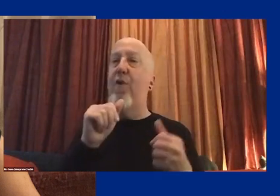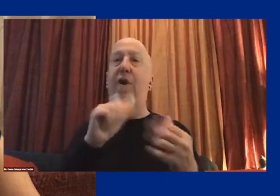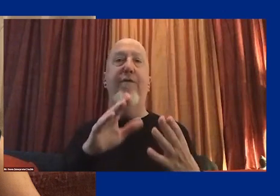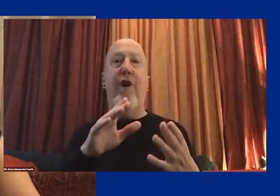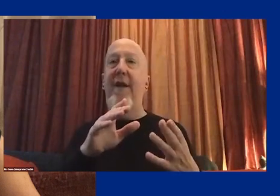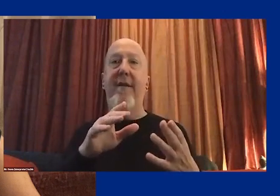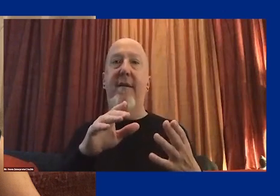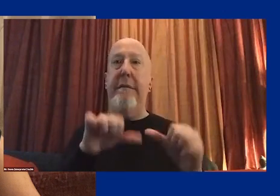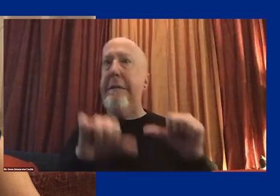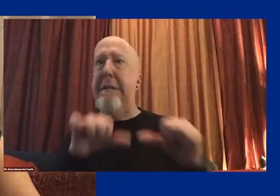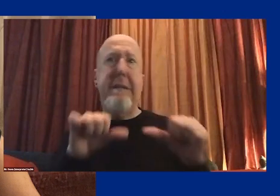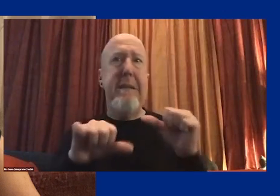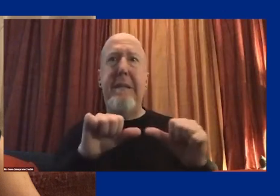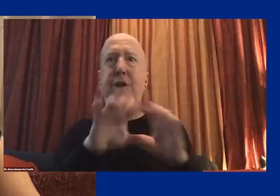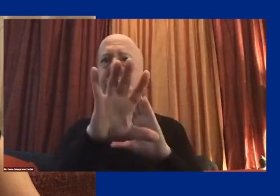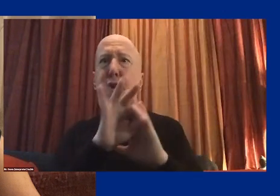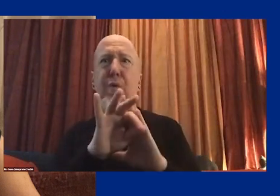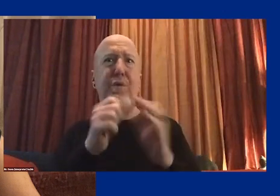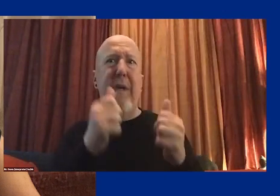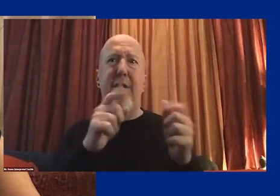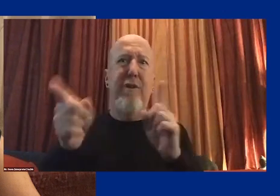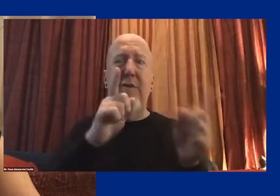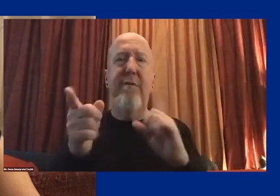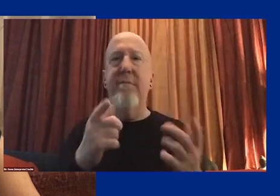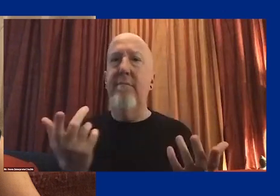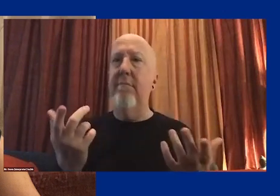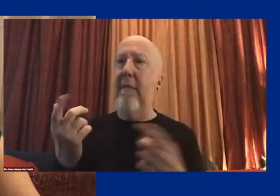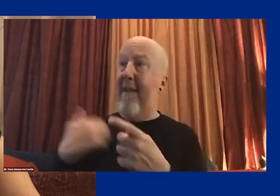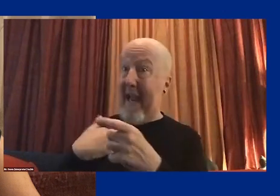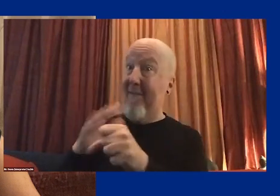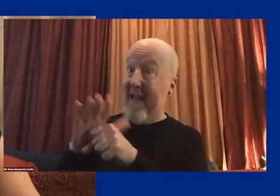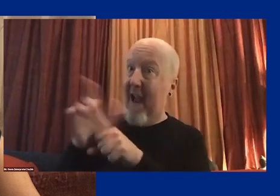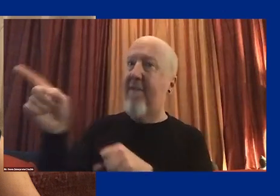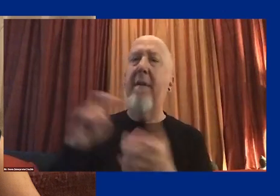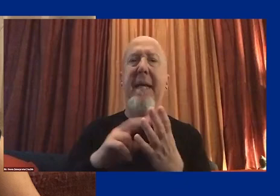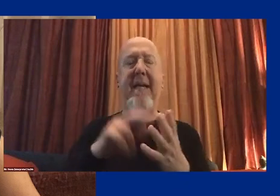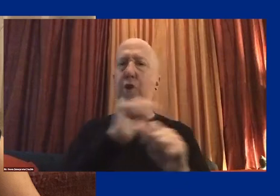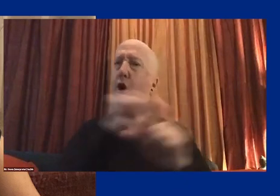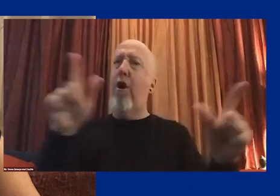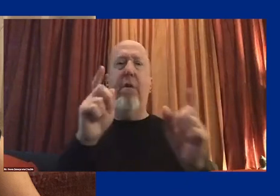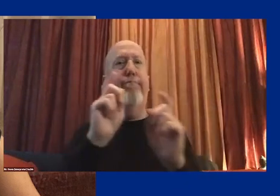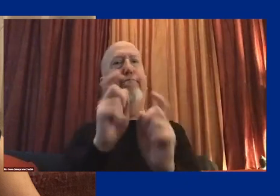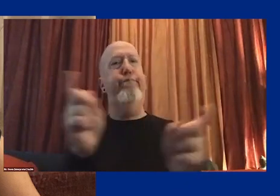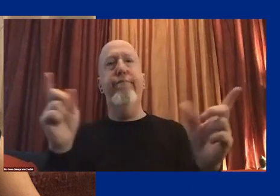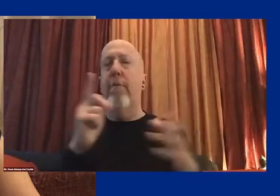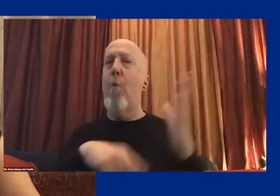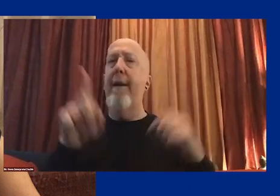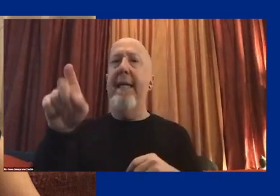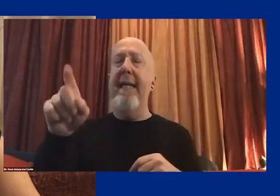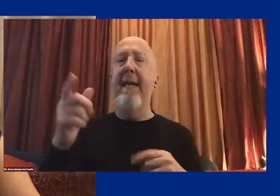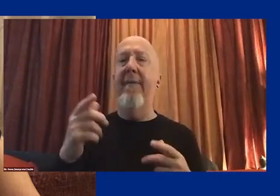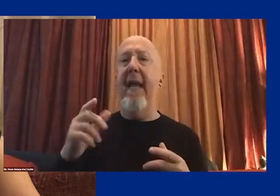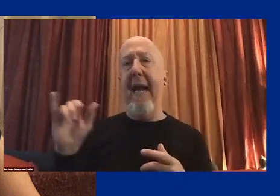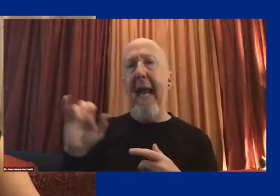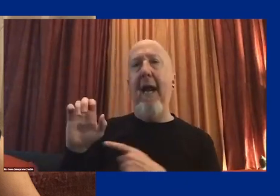that entirely. And then the second thing, I agree with everything that Claudia said. We are